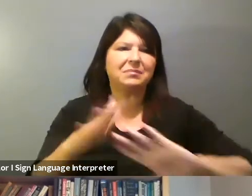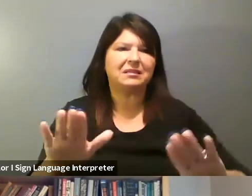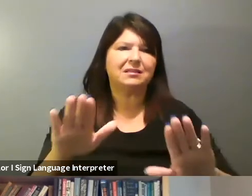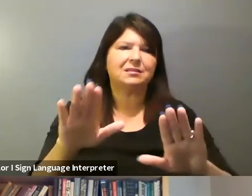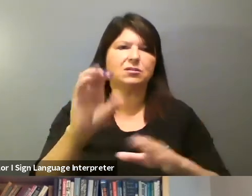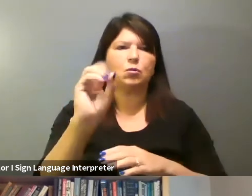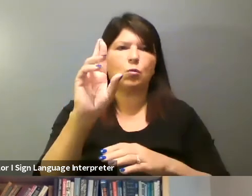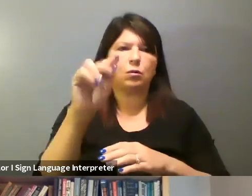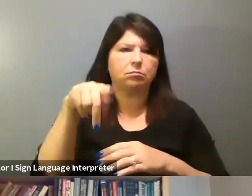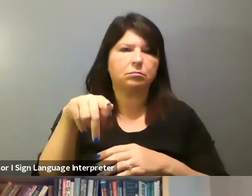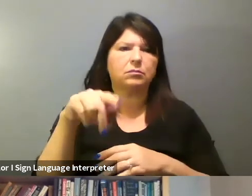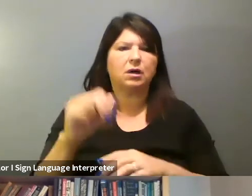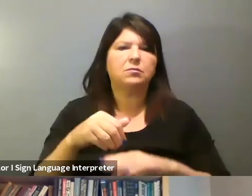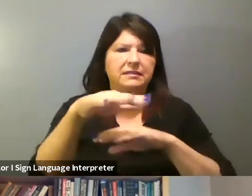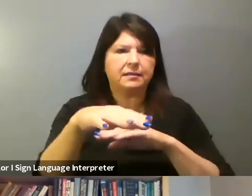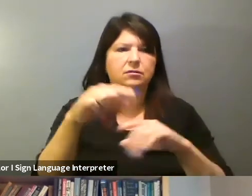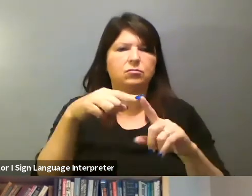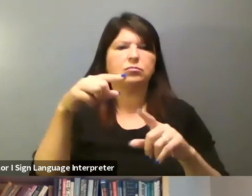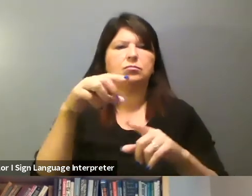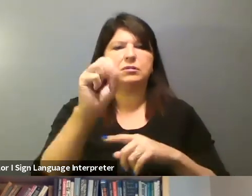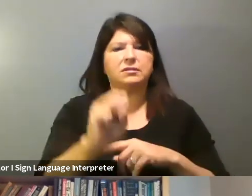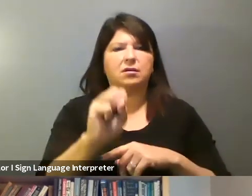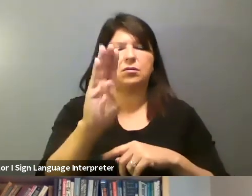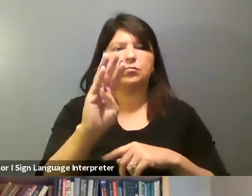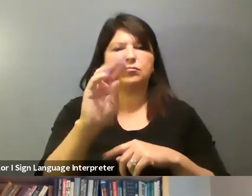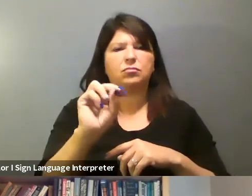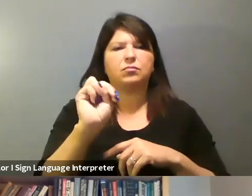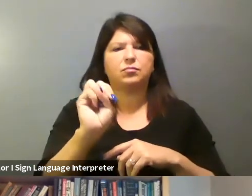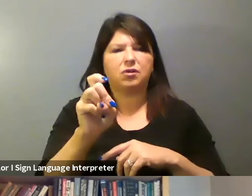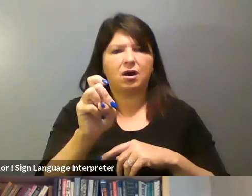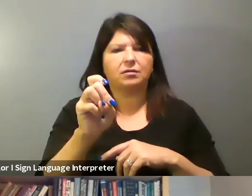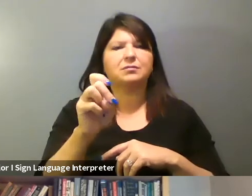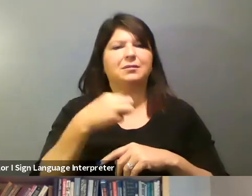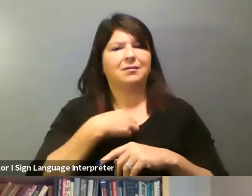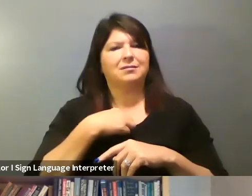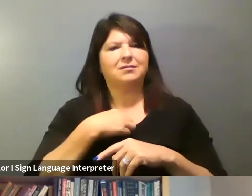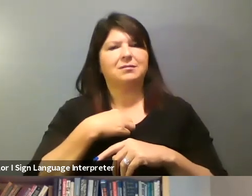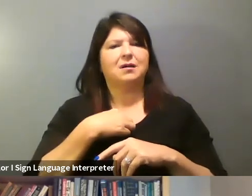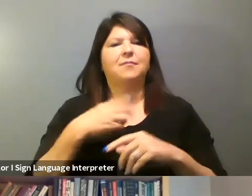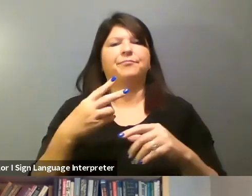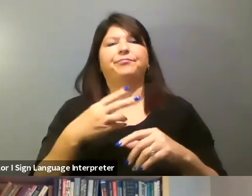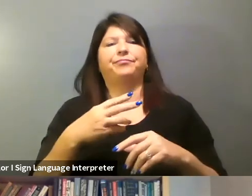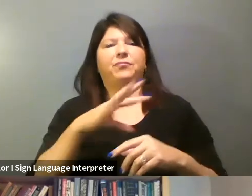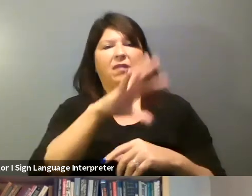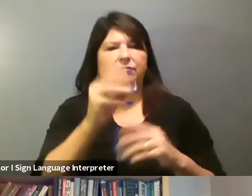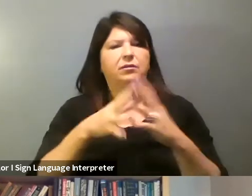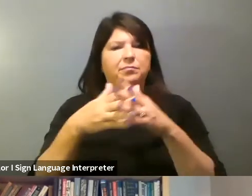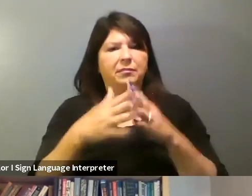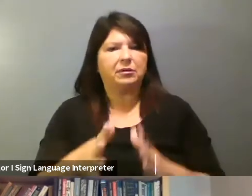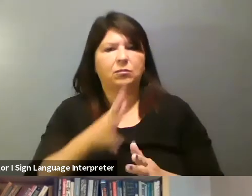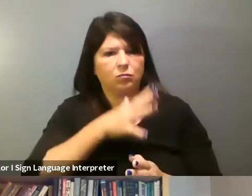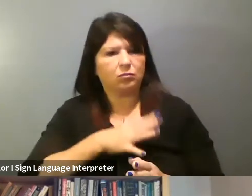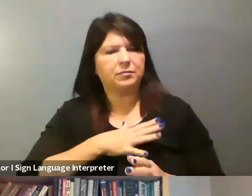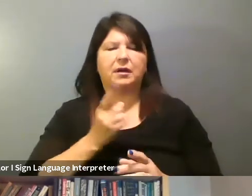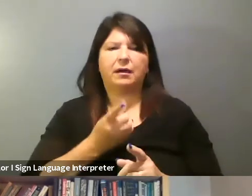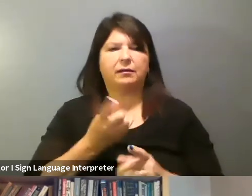first African-American woman VISTA volunteer. And I got involved in working on housing and